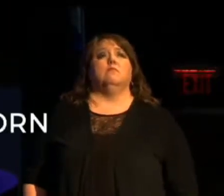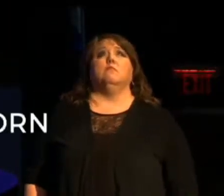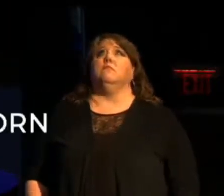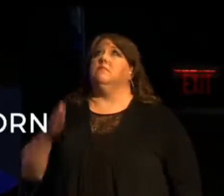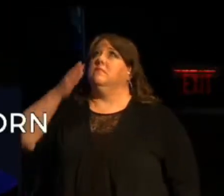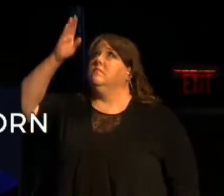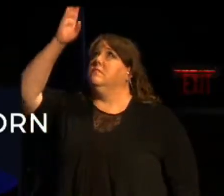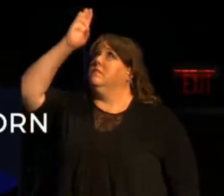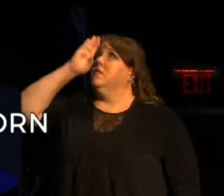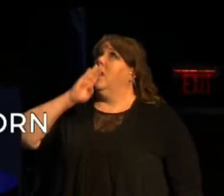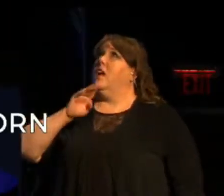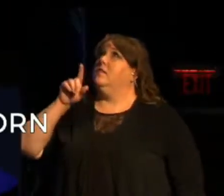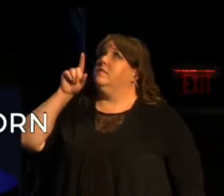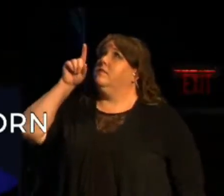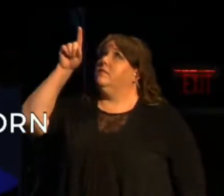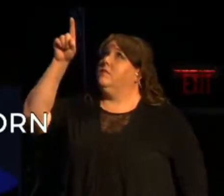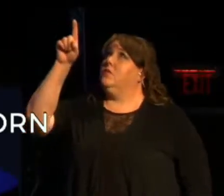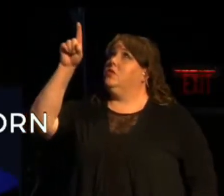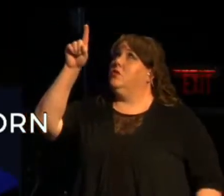And as you speak,